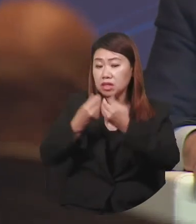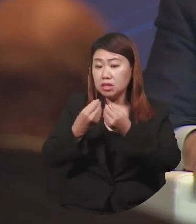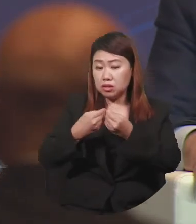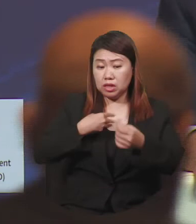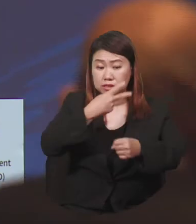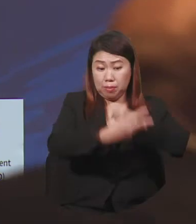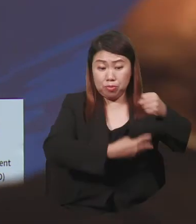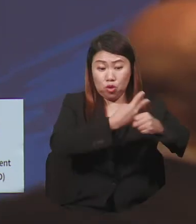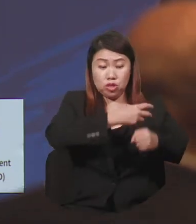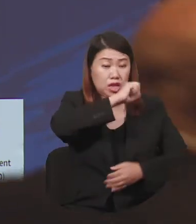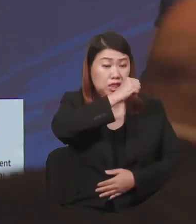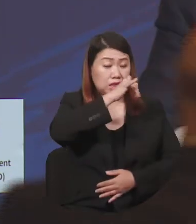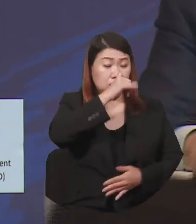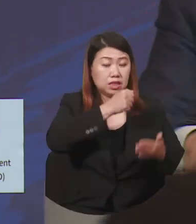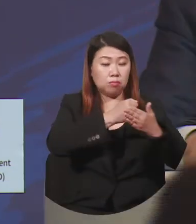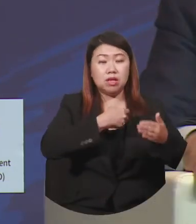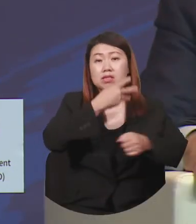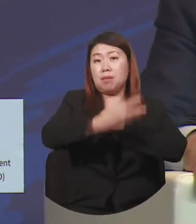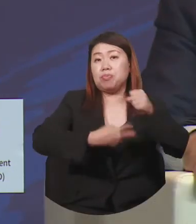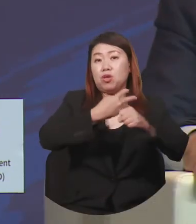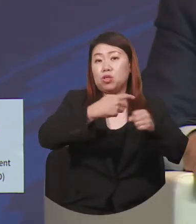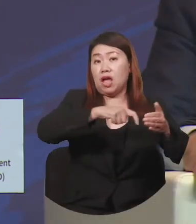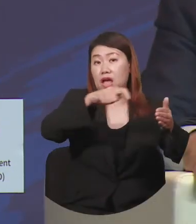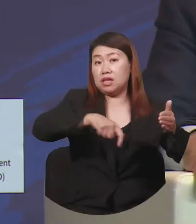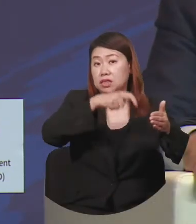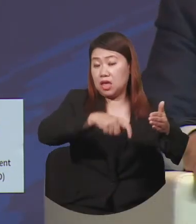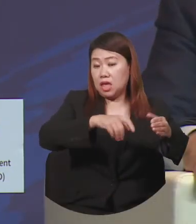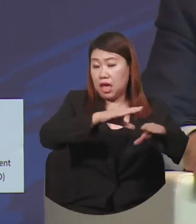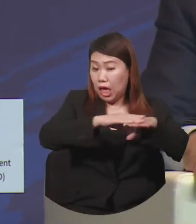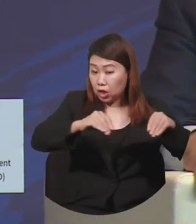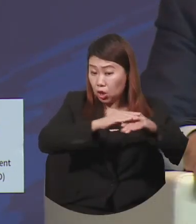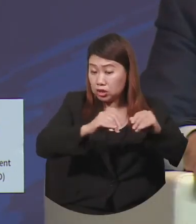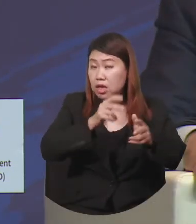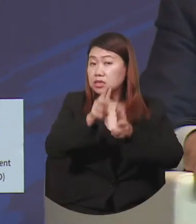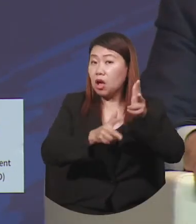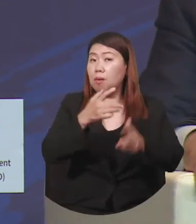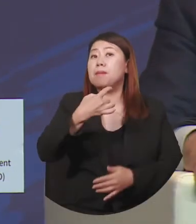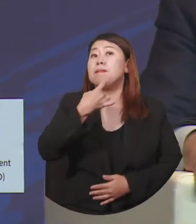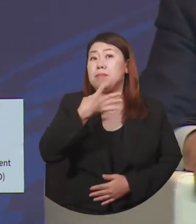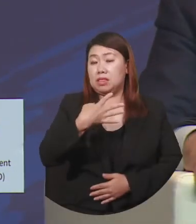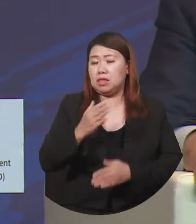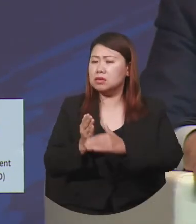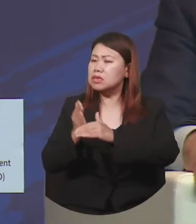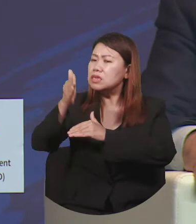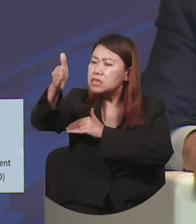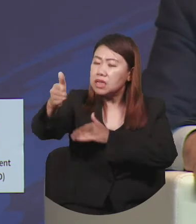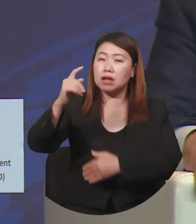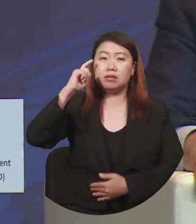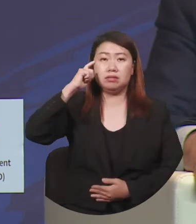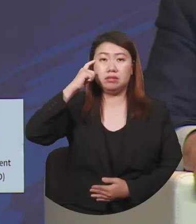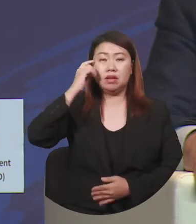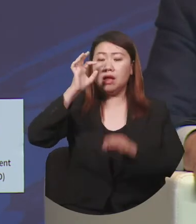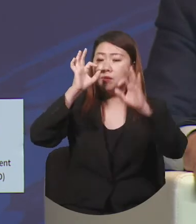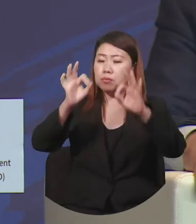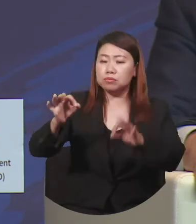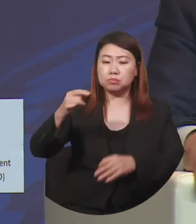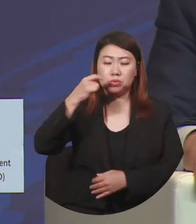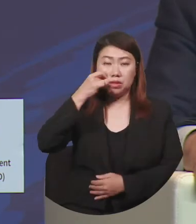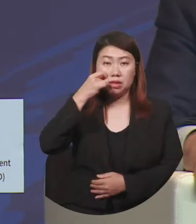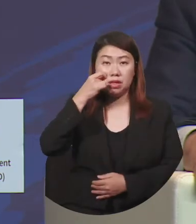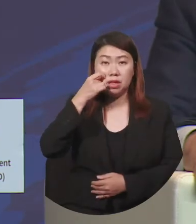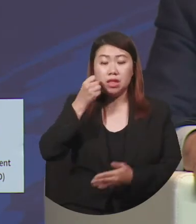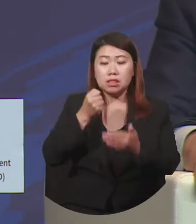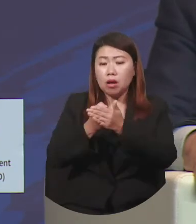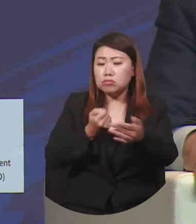contractual terms. We're not looking at the space. We're not looking at the big picture. So that actually inhibits the coordination. And the last thing I